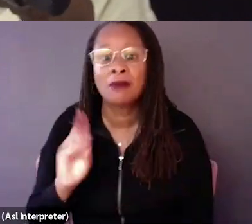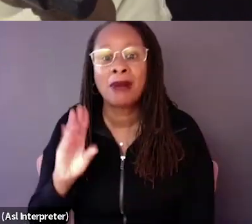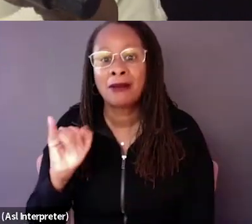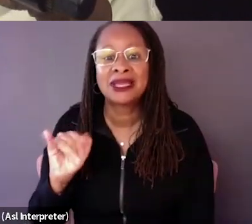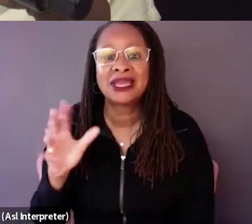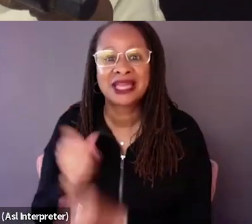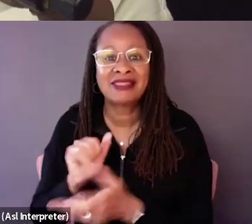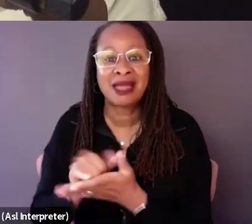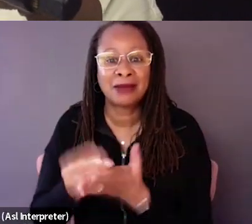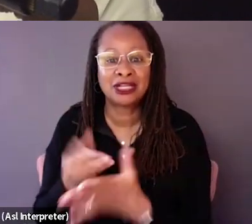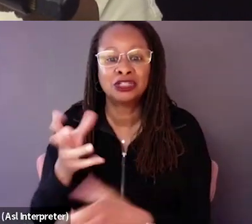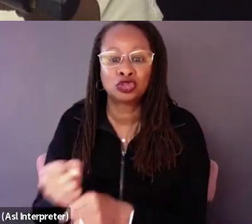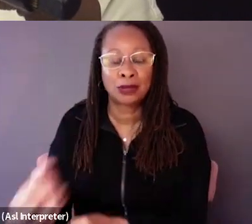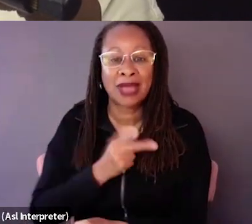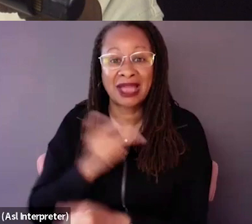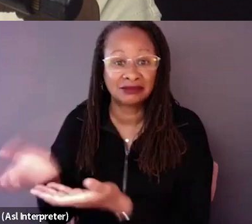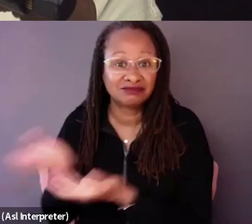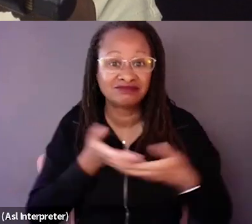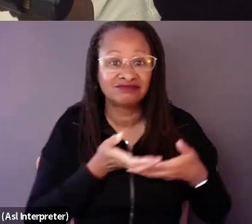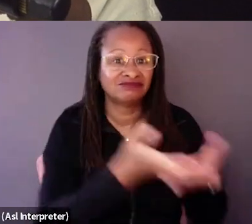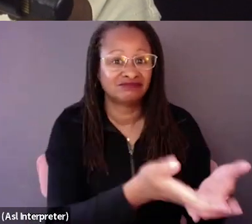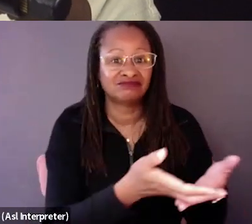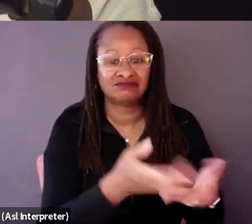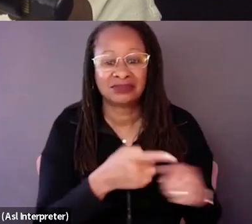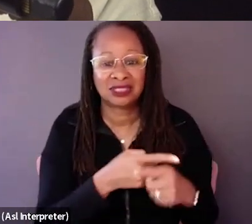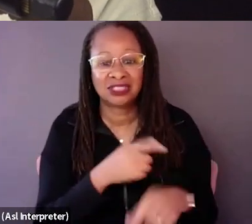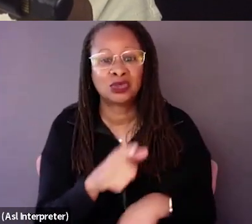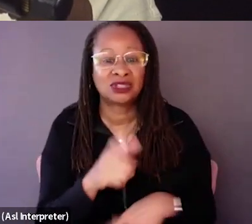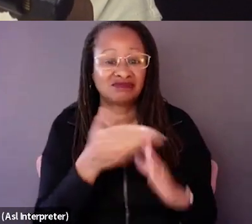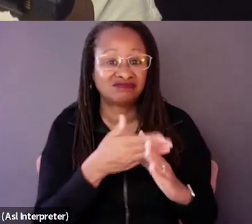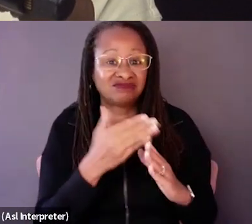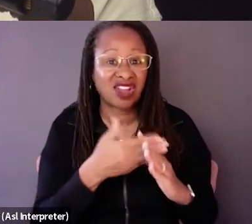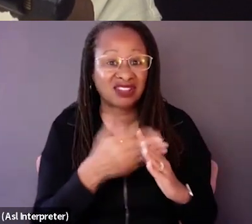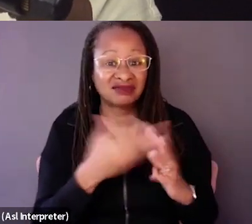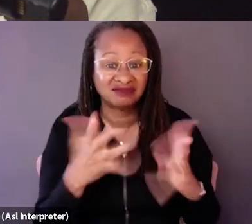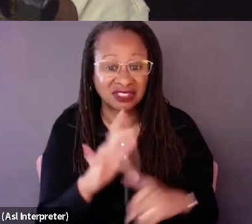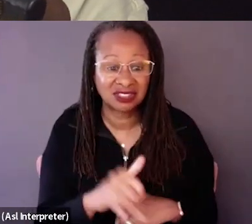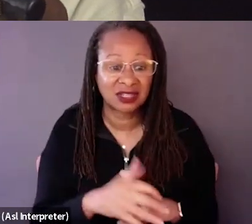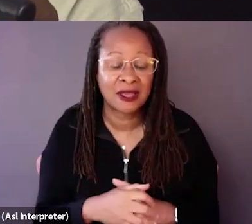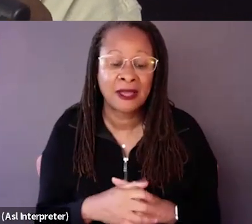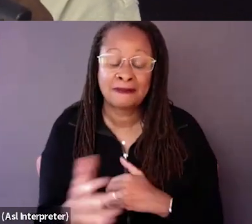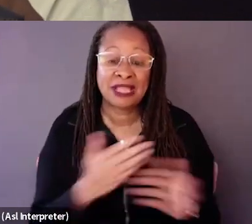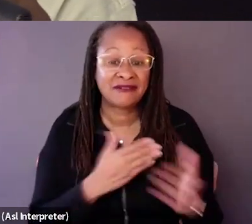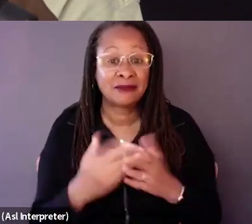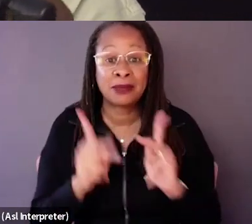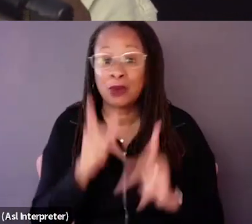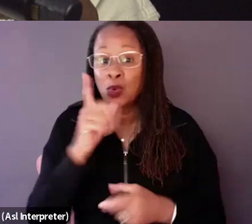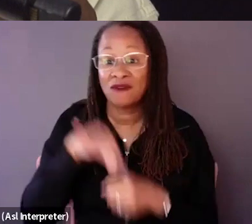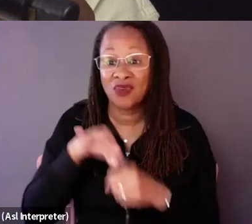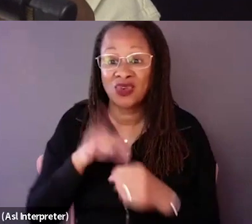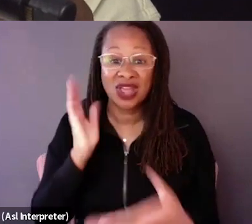To what do you attribute the support? Because there is real support for the president. To what do you attribute it when he's so clearly